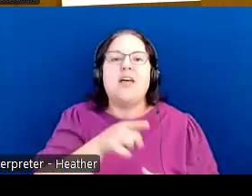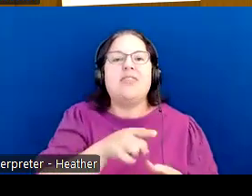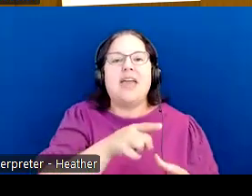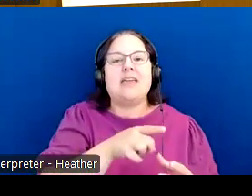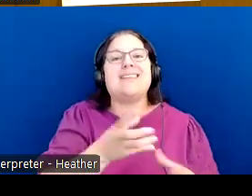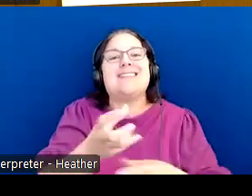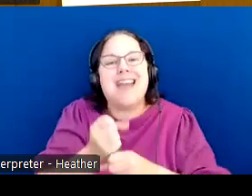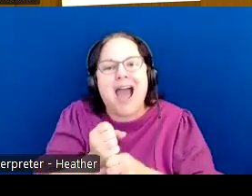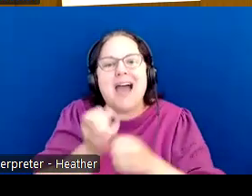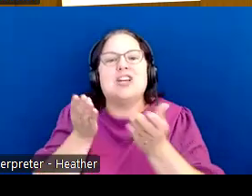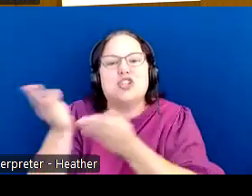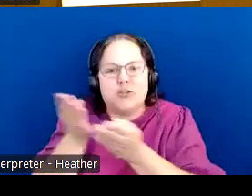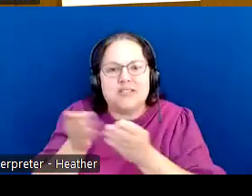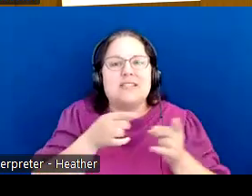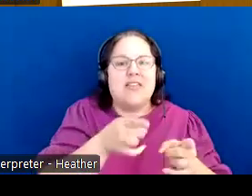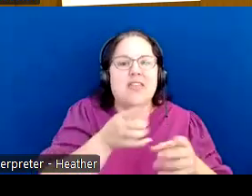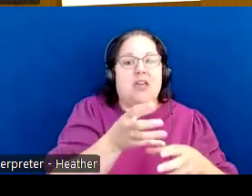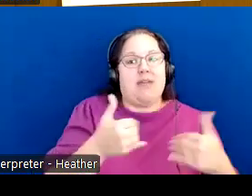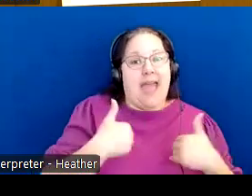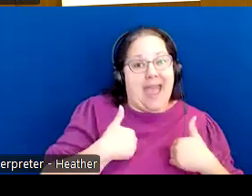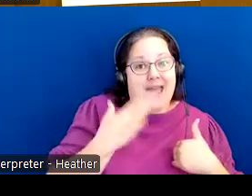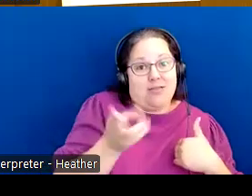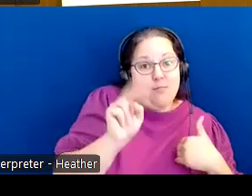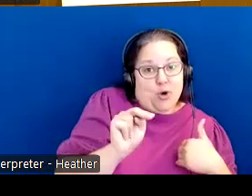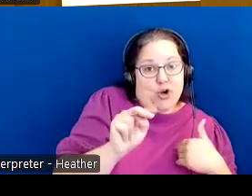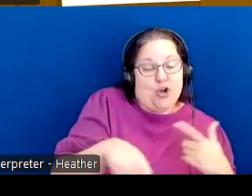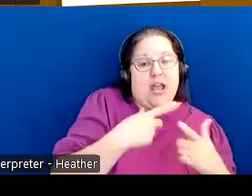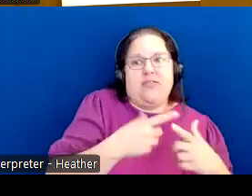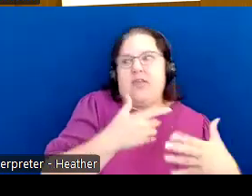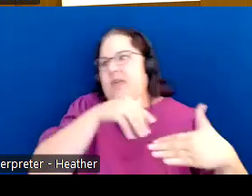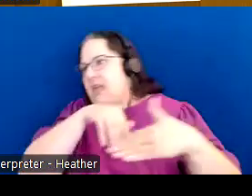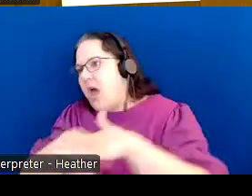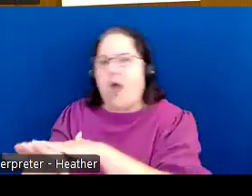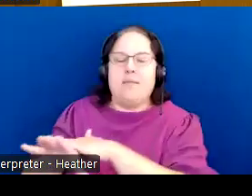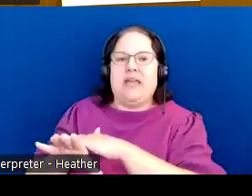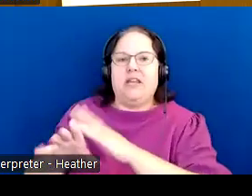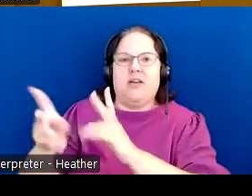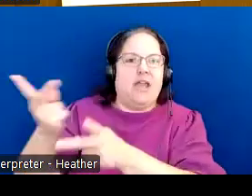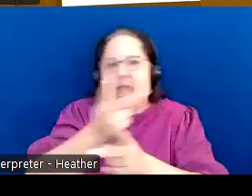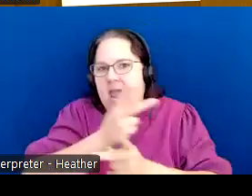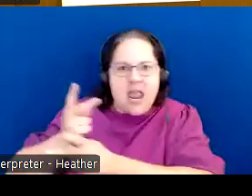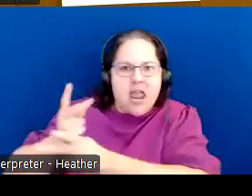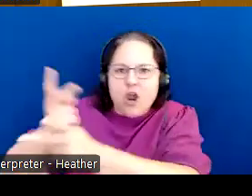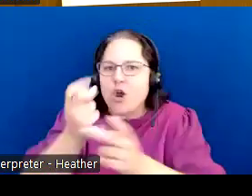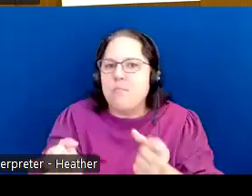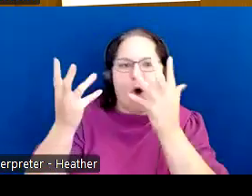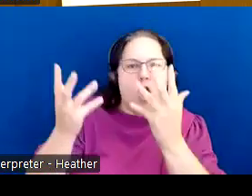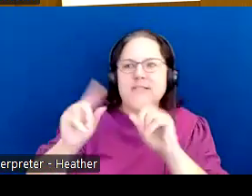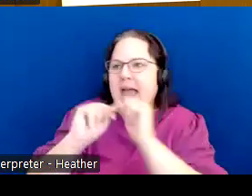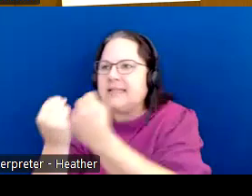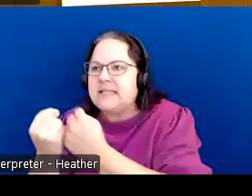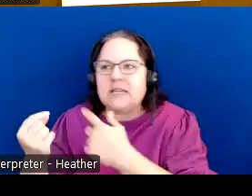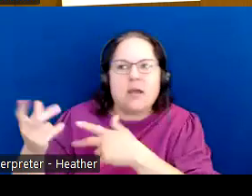So having a burn and they come into this very, you know, all of you know, caring, multidisciplinary burn